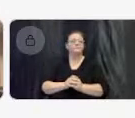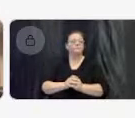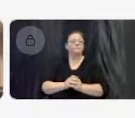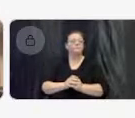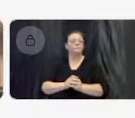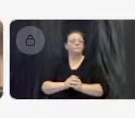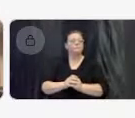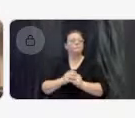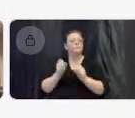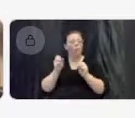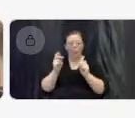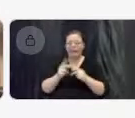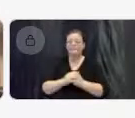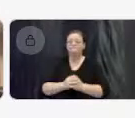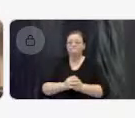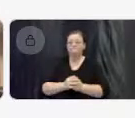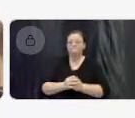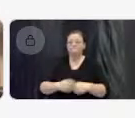Okay.